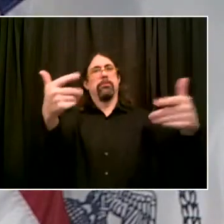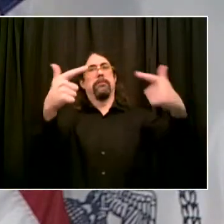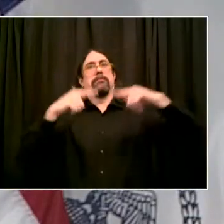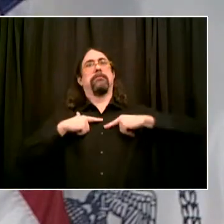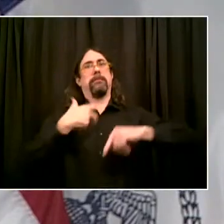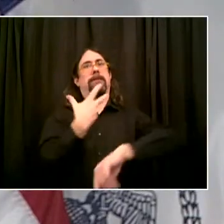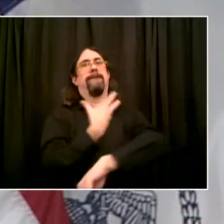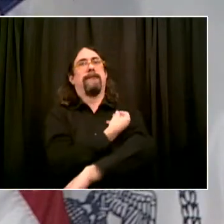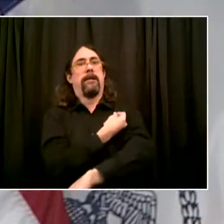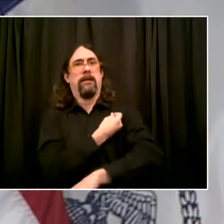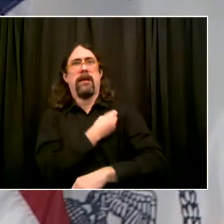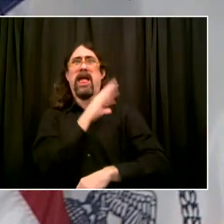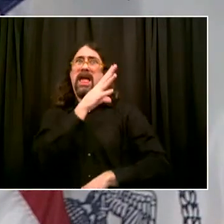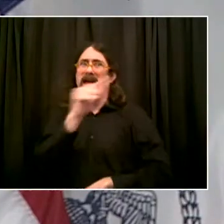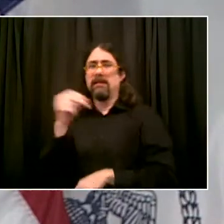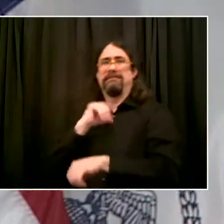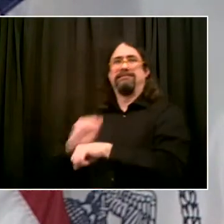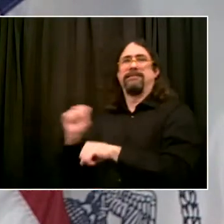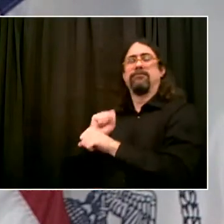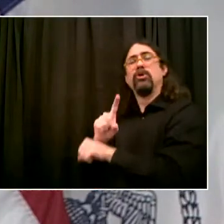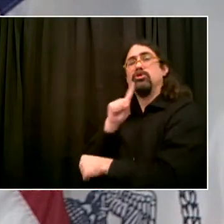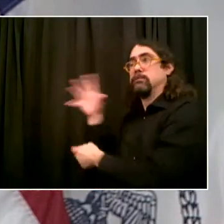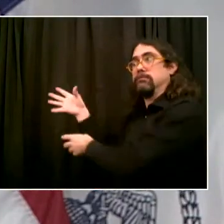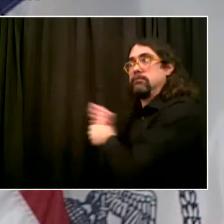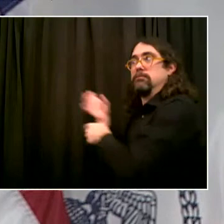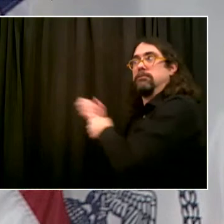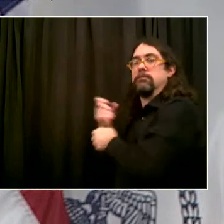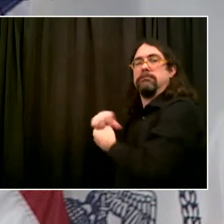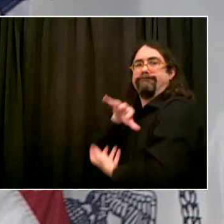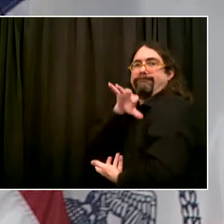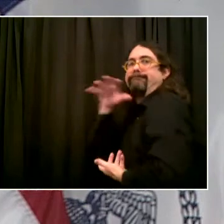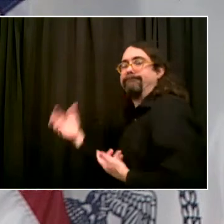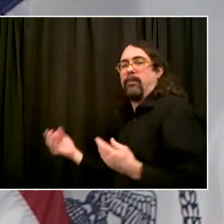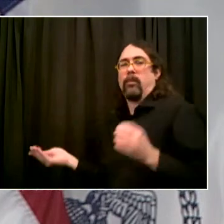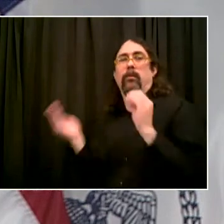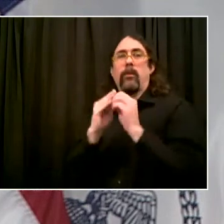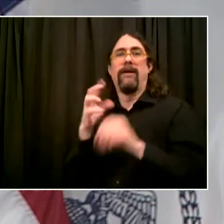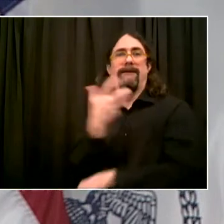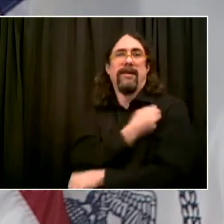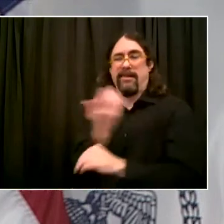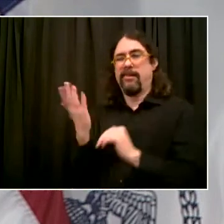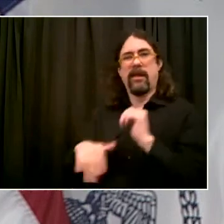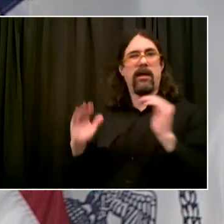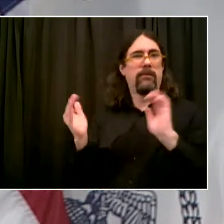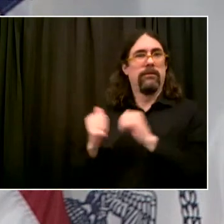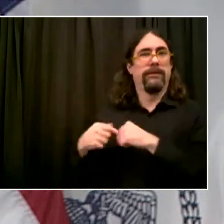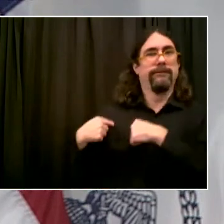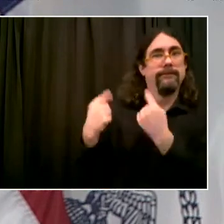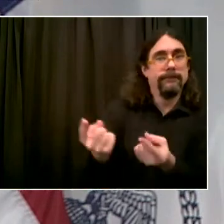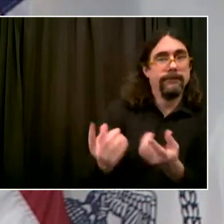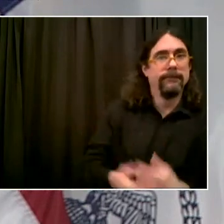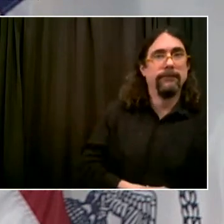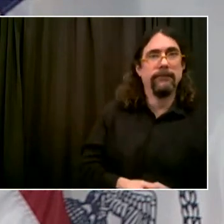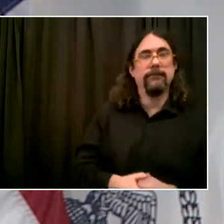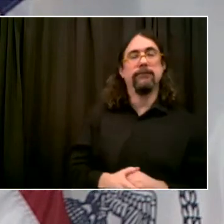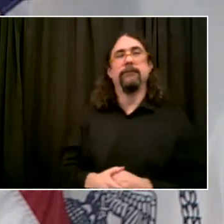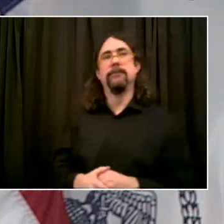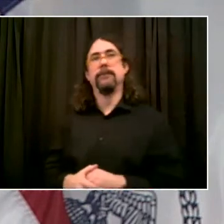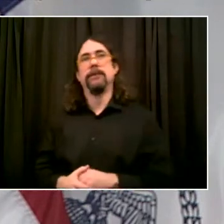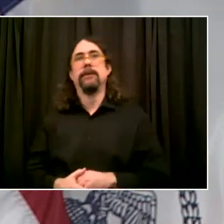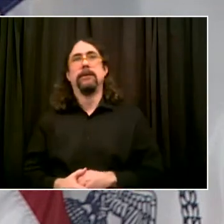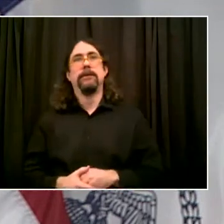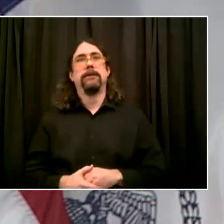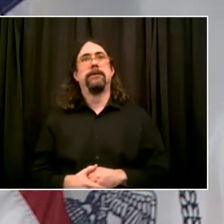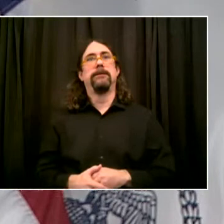meantime. Another area we know we have to do better on is the scheduling process. The website is still too cumbersome. Coming